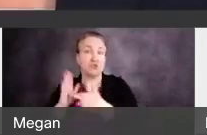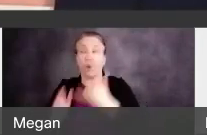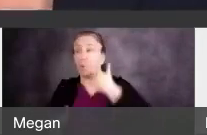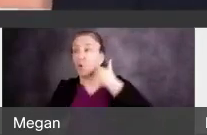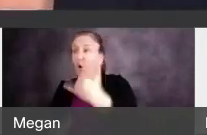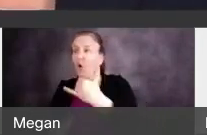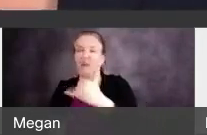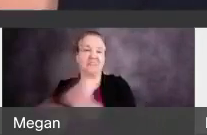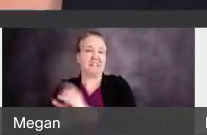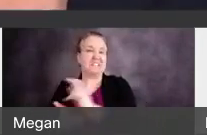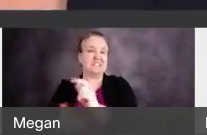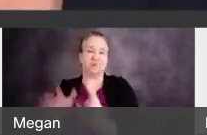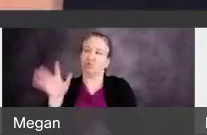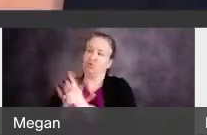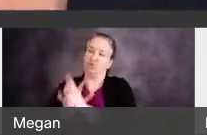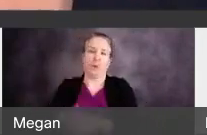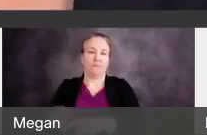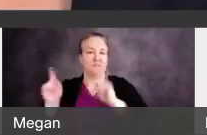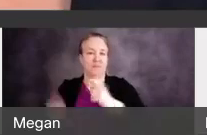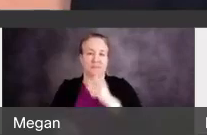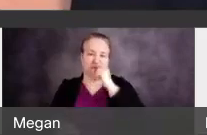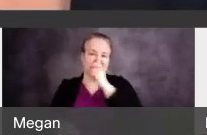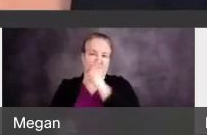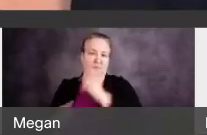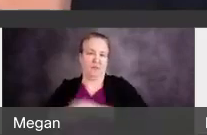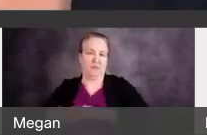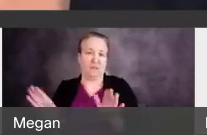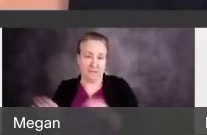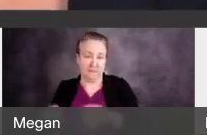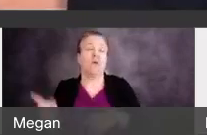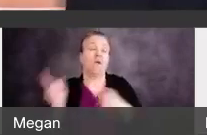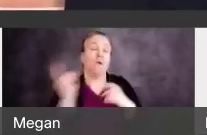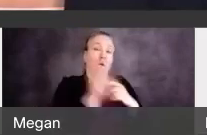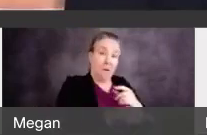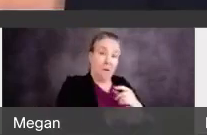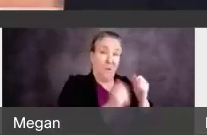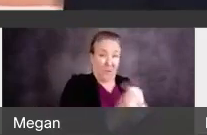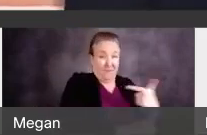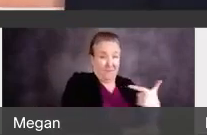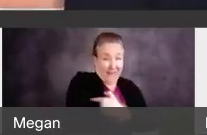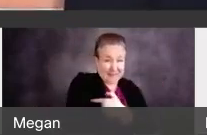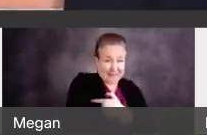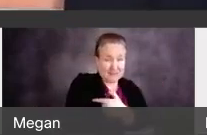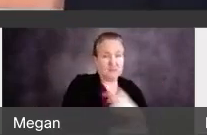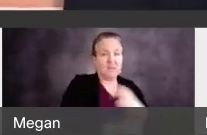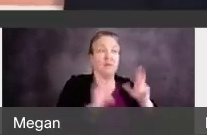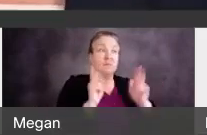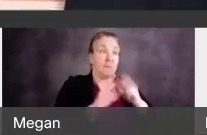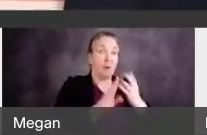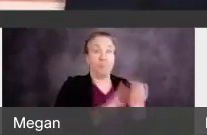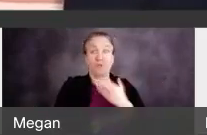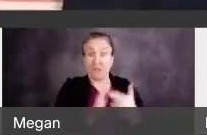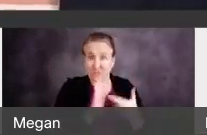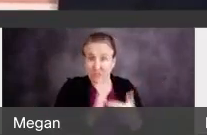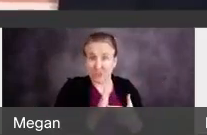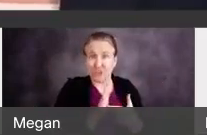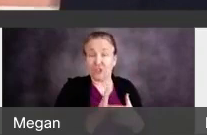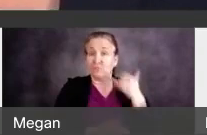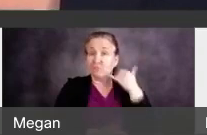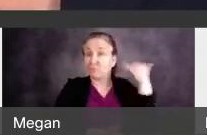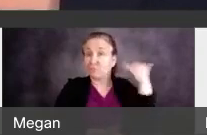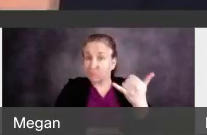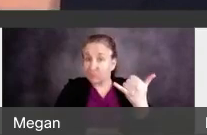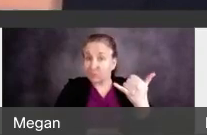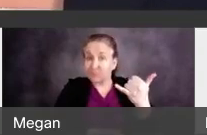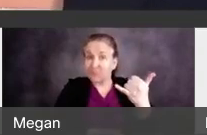And then you go get your test. So with this, people are going to be pre-registered and they will be put in the